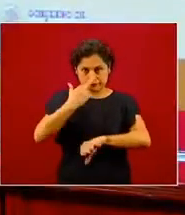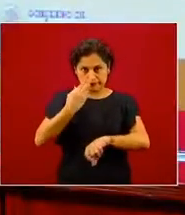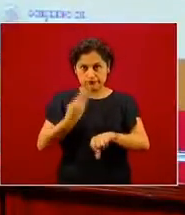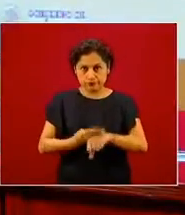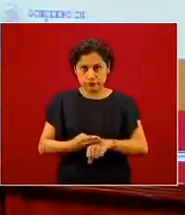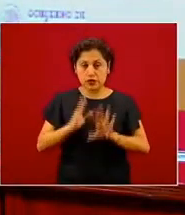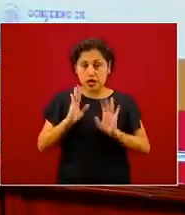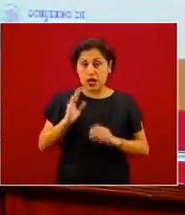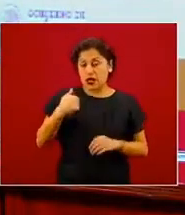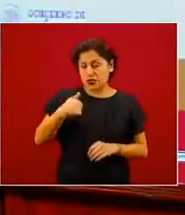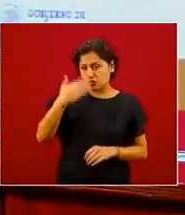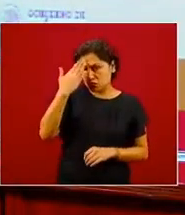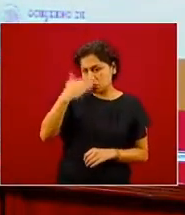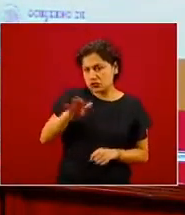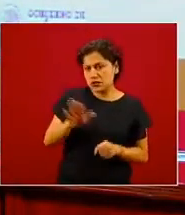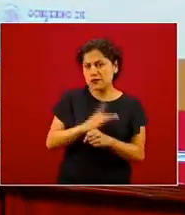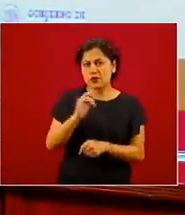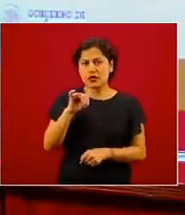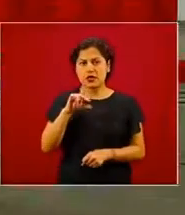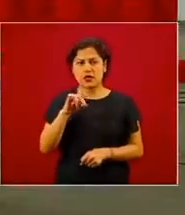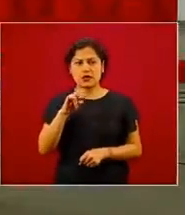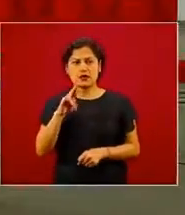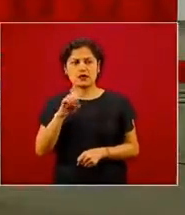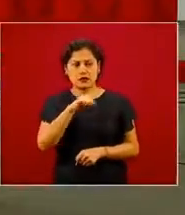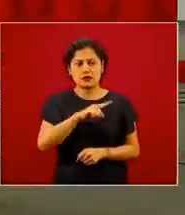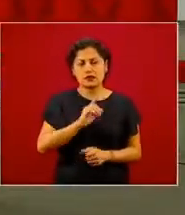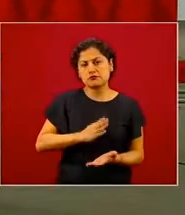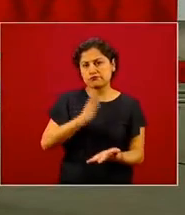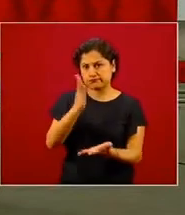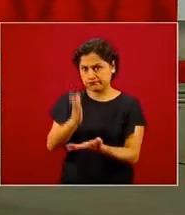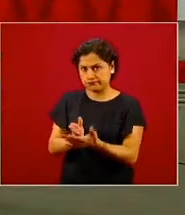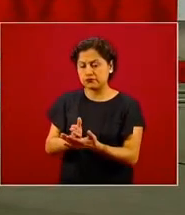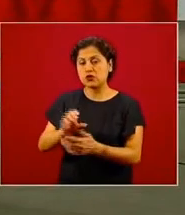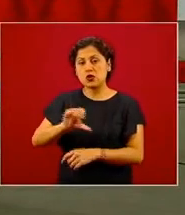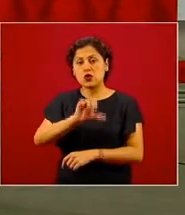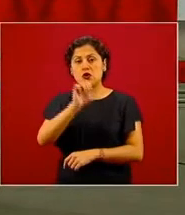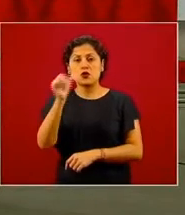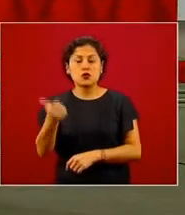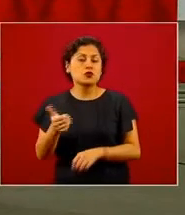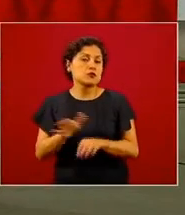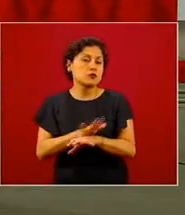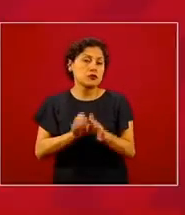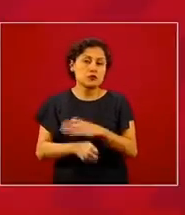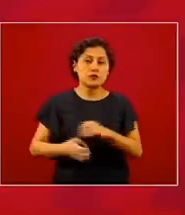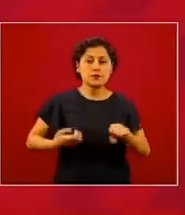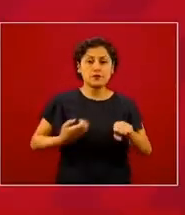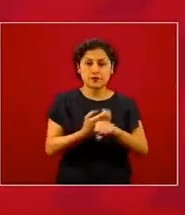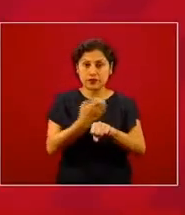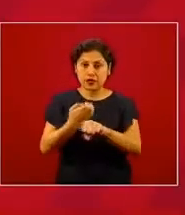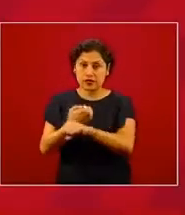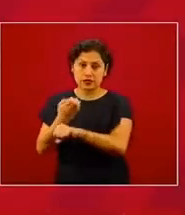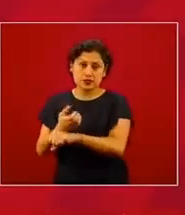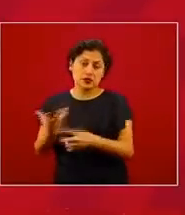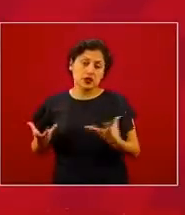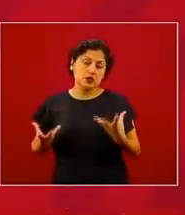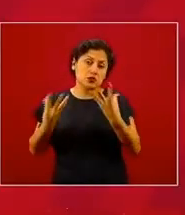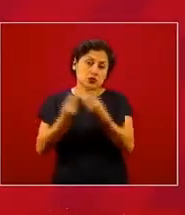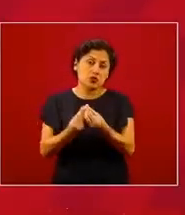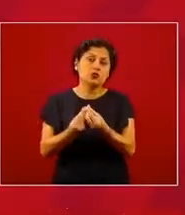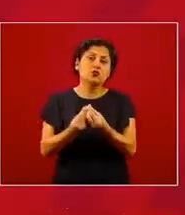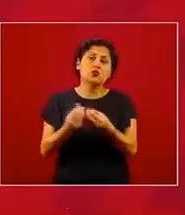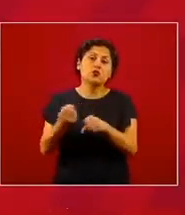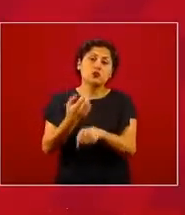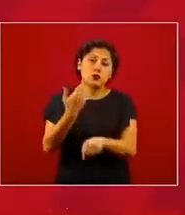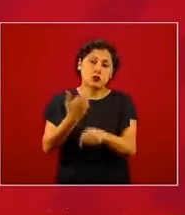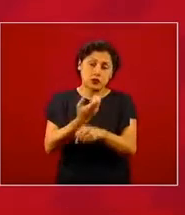participating in the activity. However, in other states, it is public state laboratories in coordination